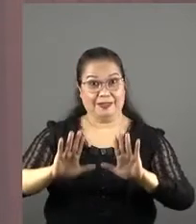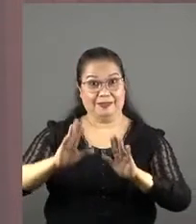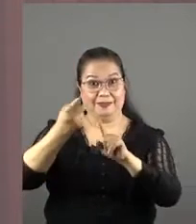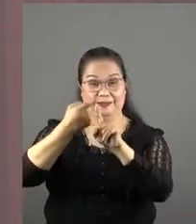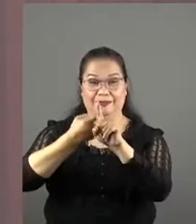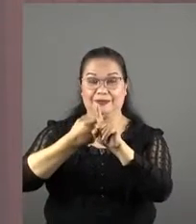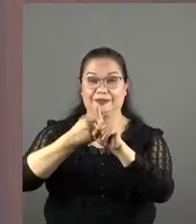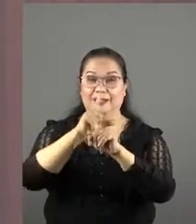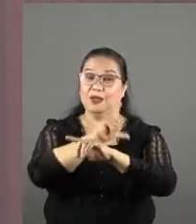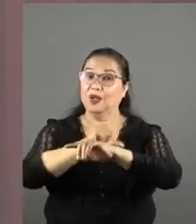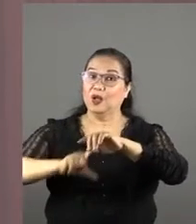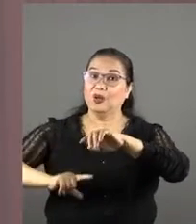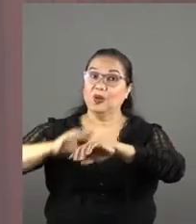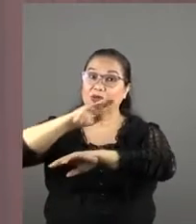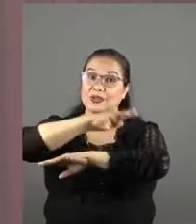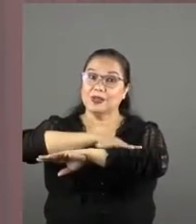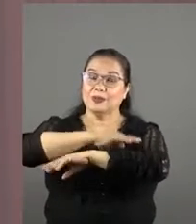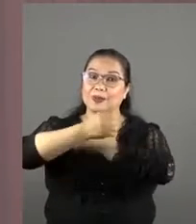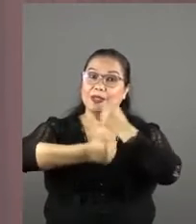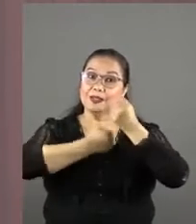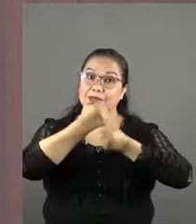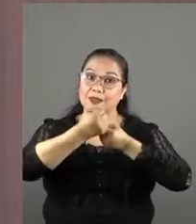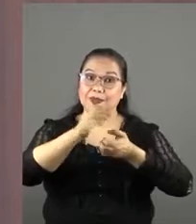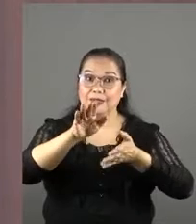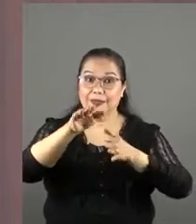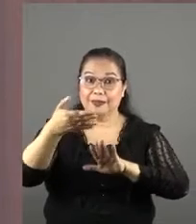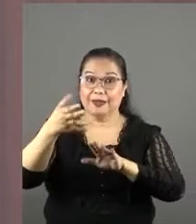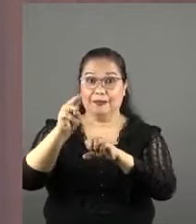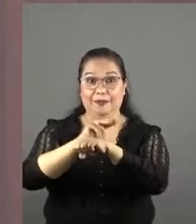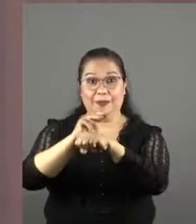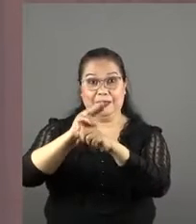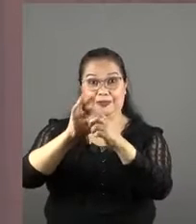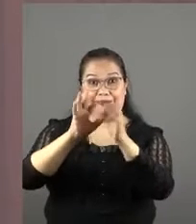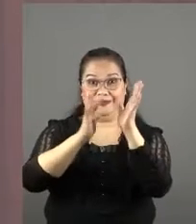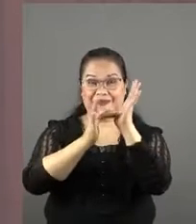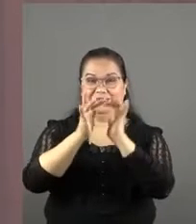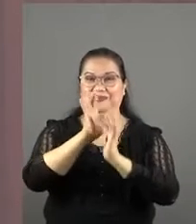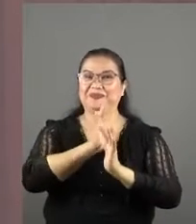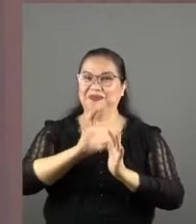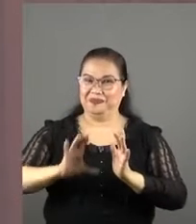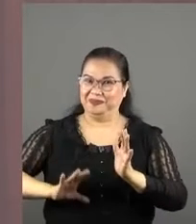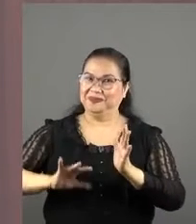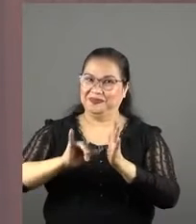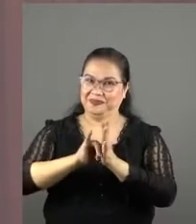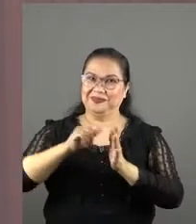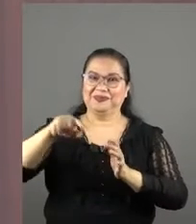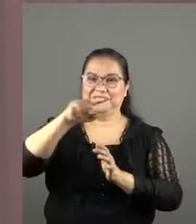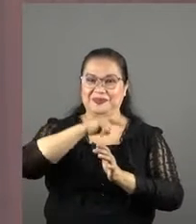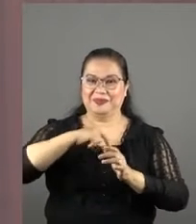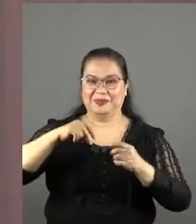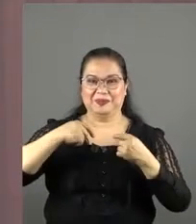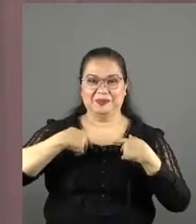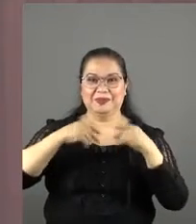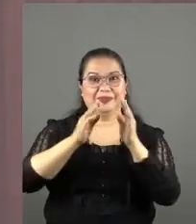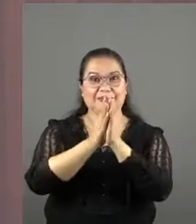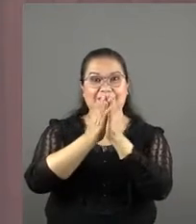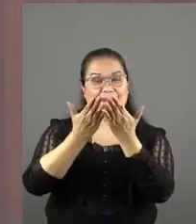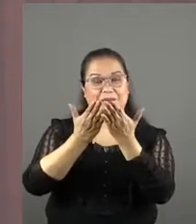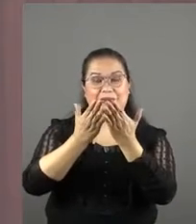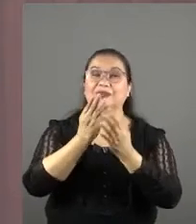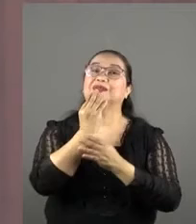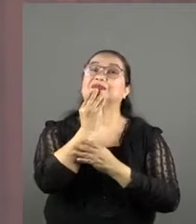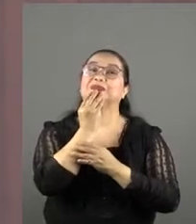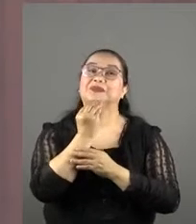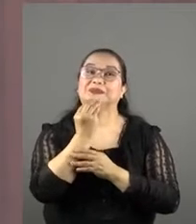is about the sacrifice, death, and ministry of Jesus Christ. That's why we are in the book of Hebrews.